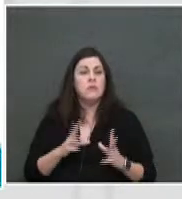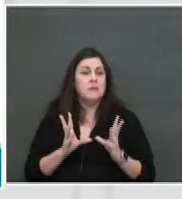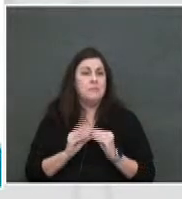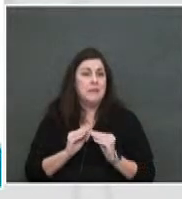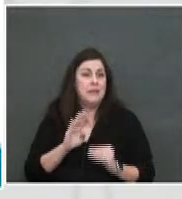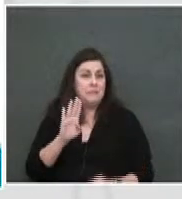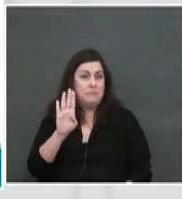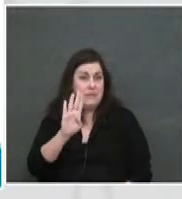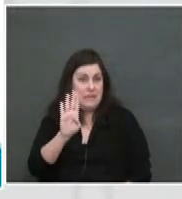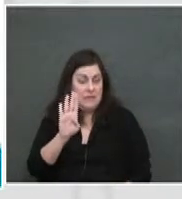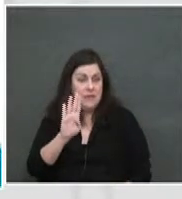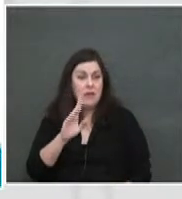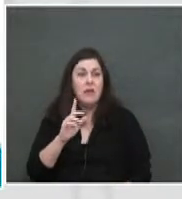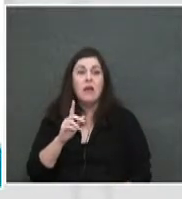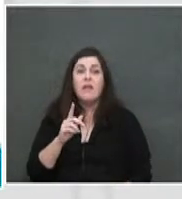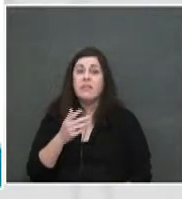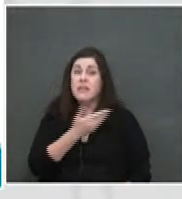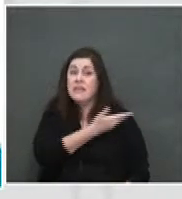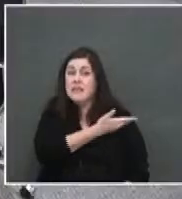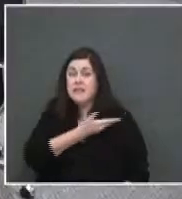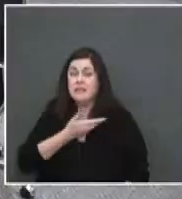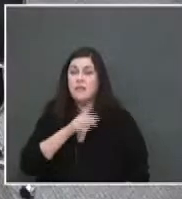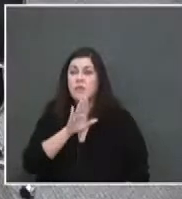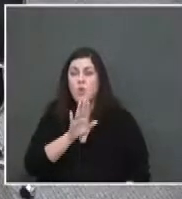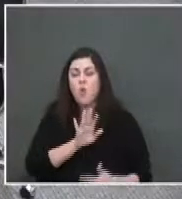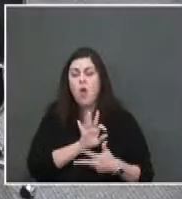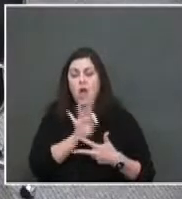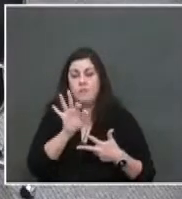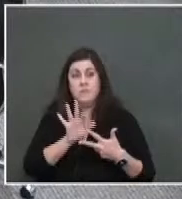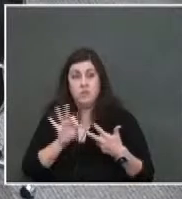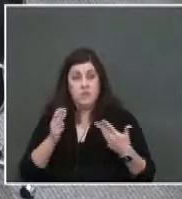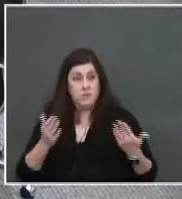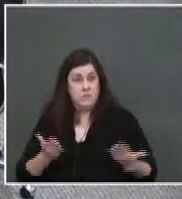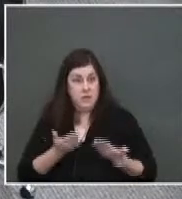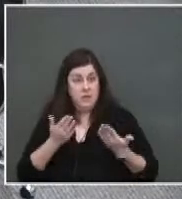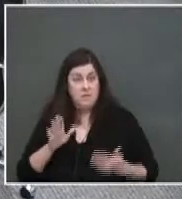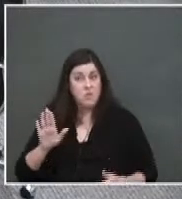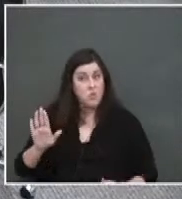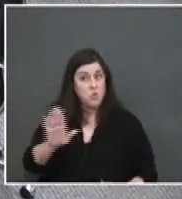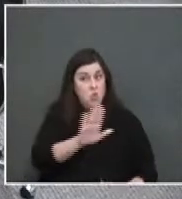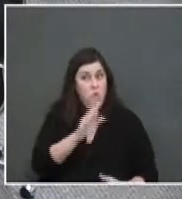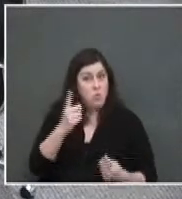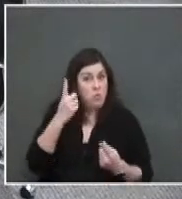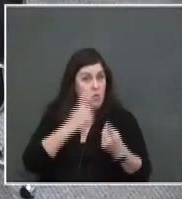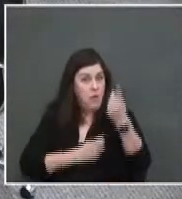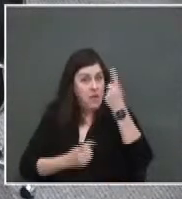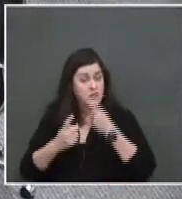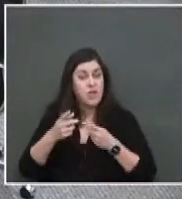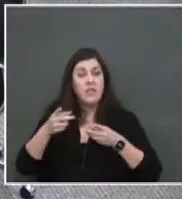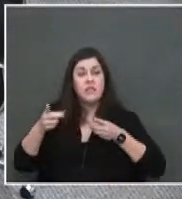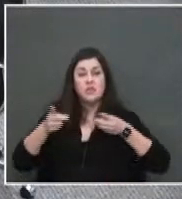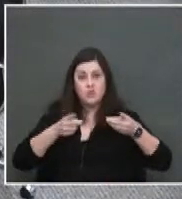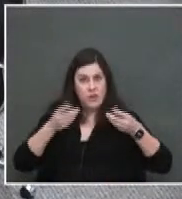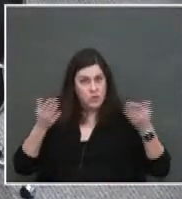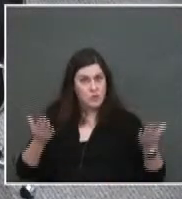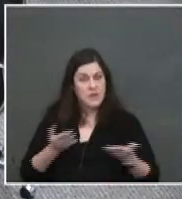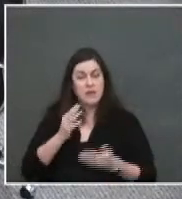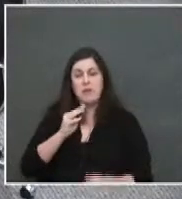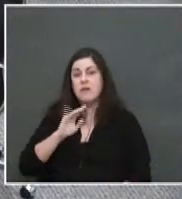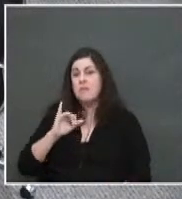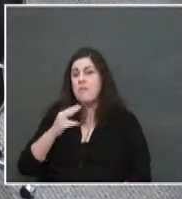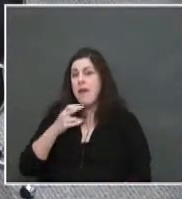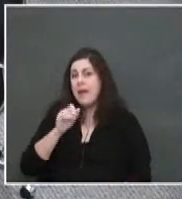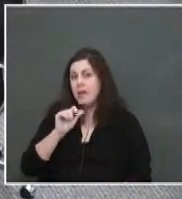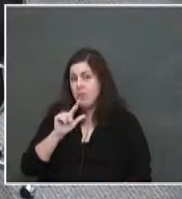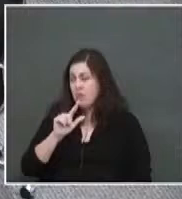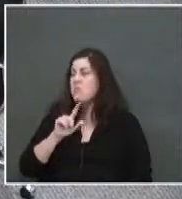options for your consideration. I will be present if you have any questions, and Director Michael Shannon is also here for